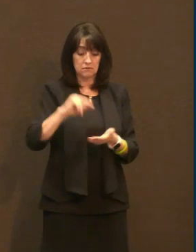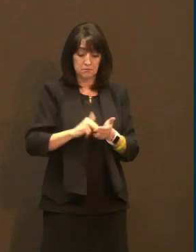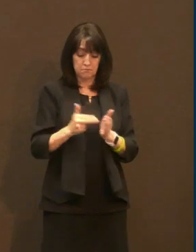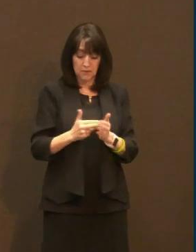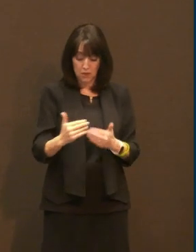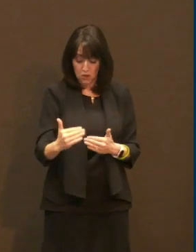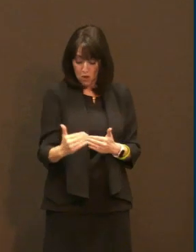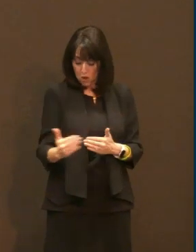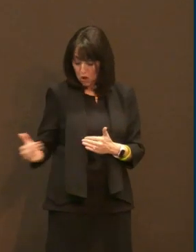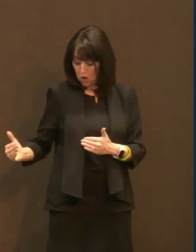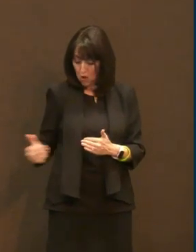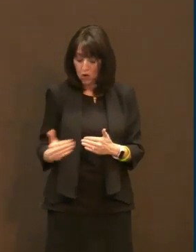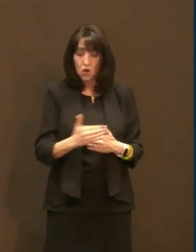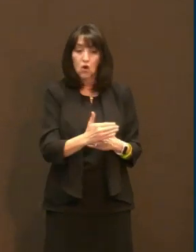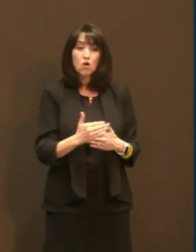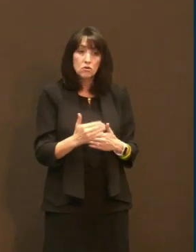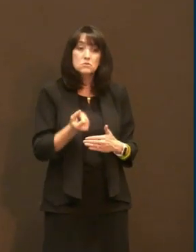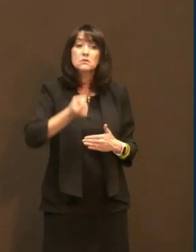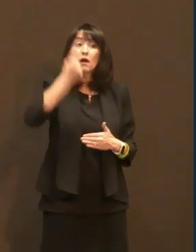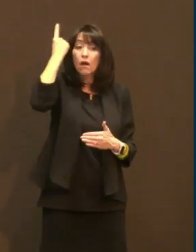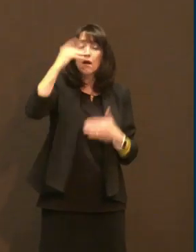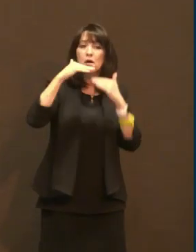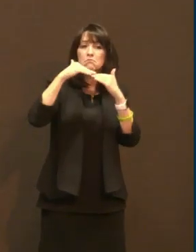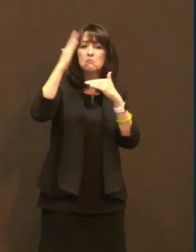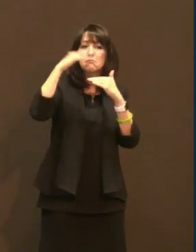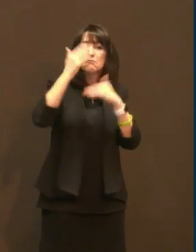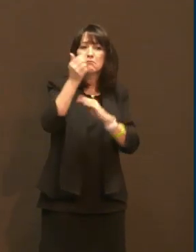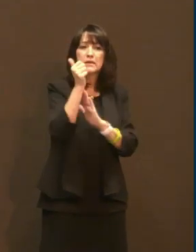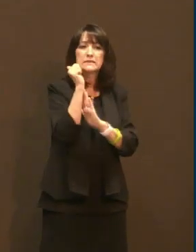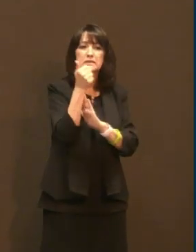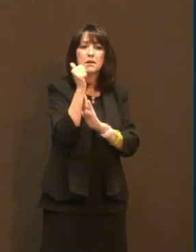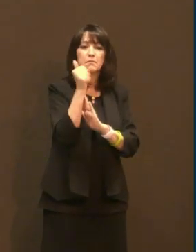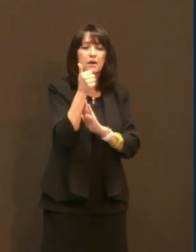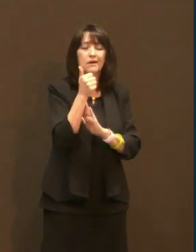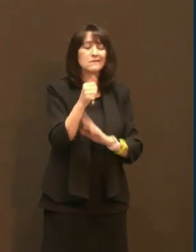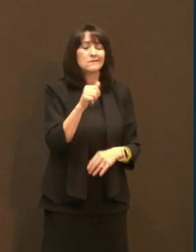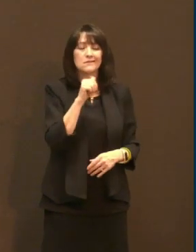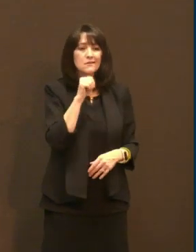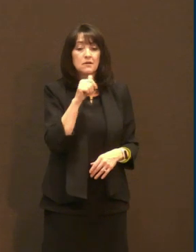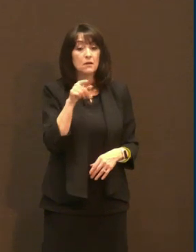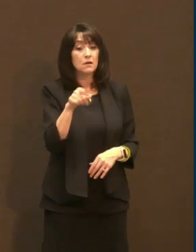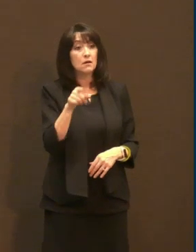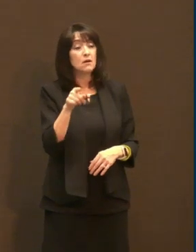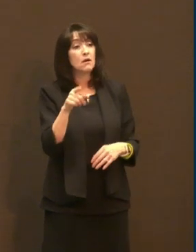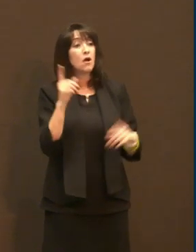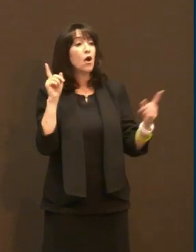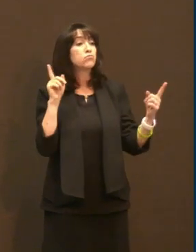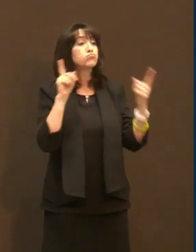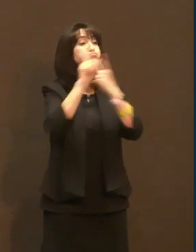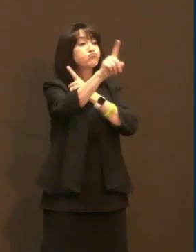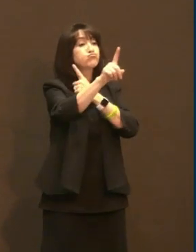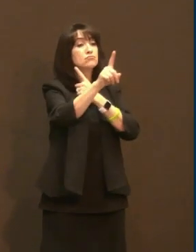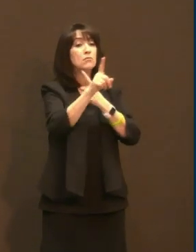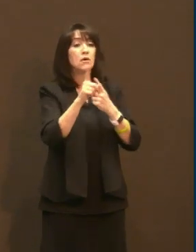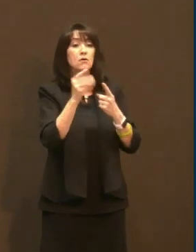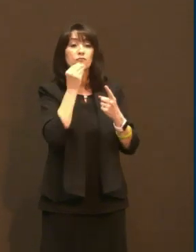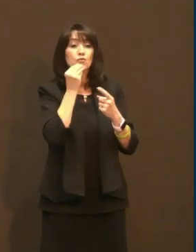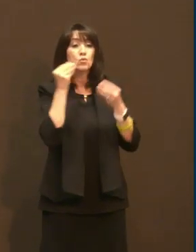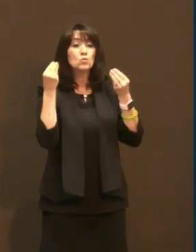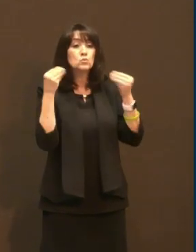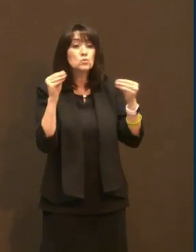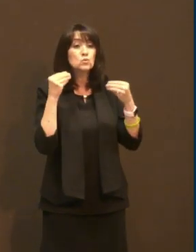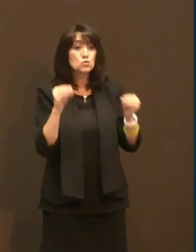that's 10 minutes or more. So it's not, who did you pass by in the supermarket, although